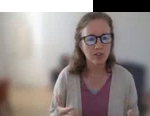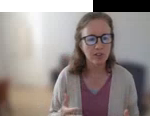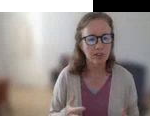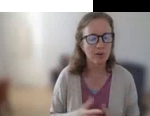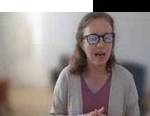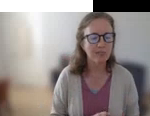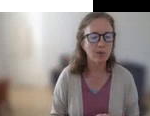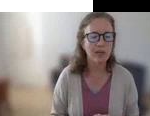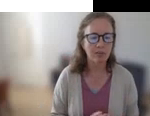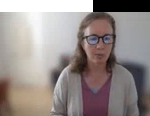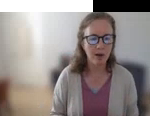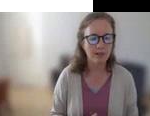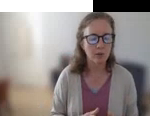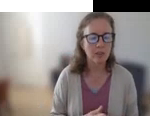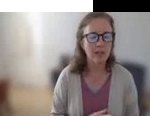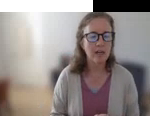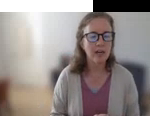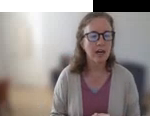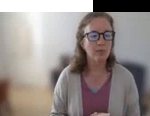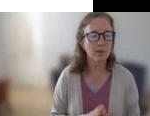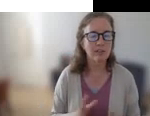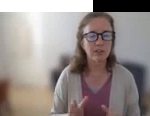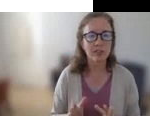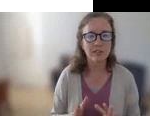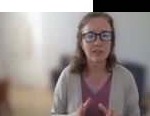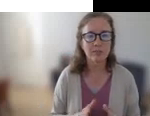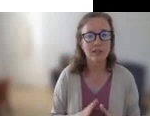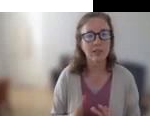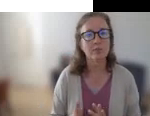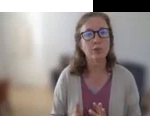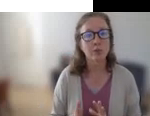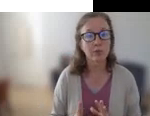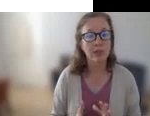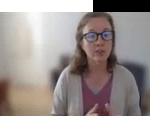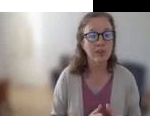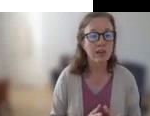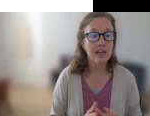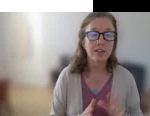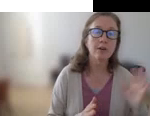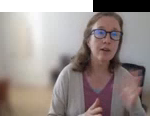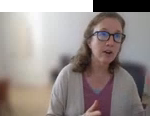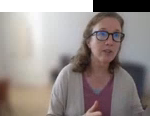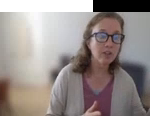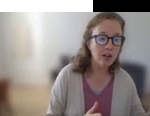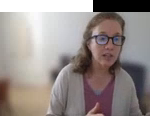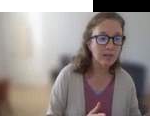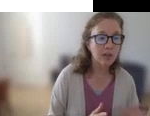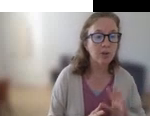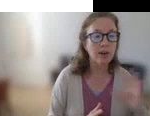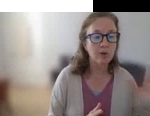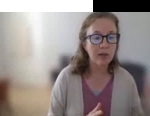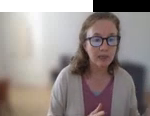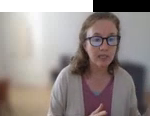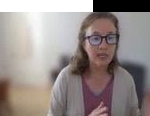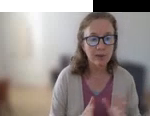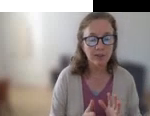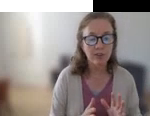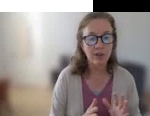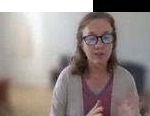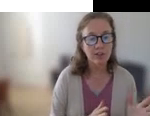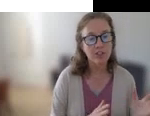any resources that you have whenever possible. The reason for this is because some screen readers, a long time ago, they